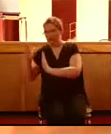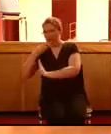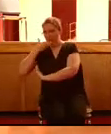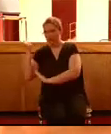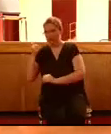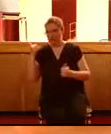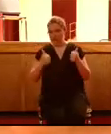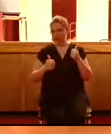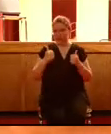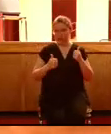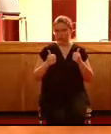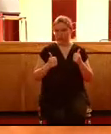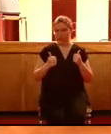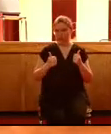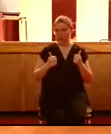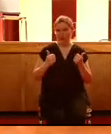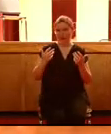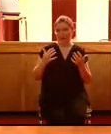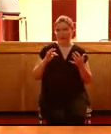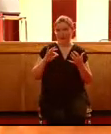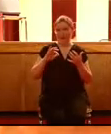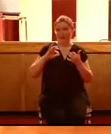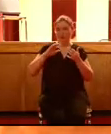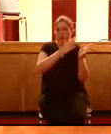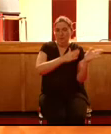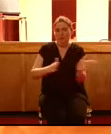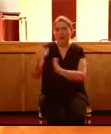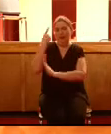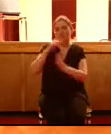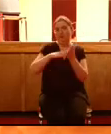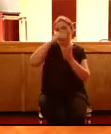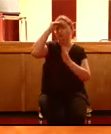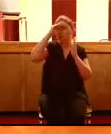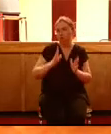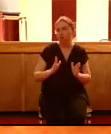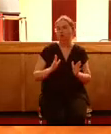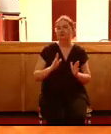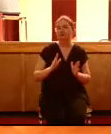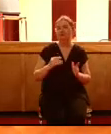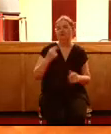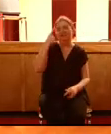better high-level teacher at the planning and get that student's help.